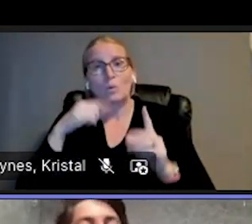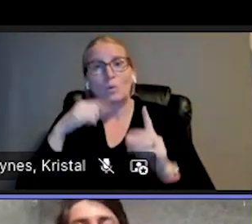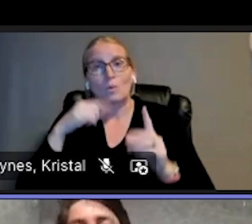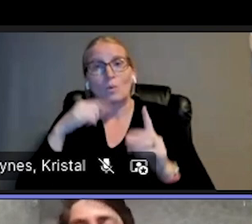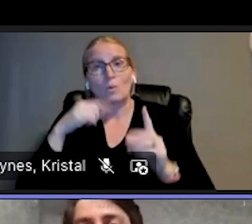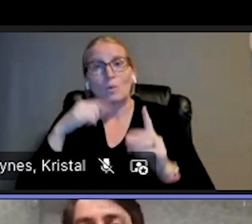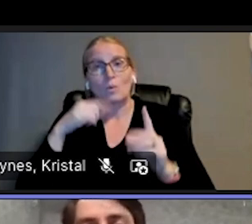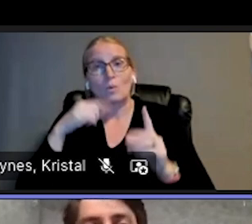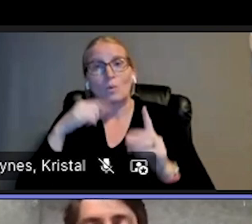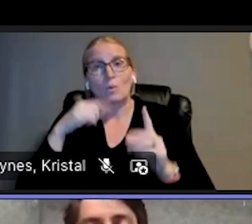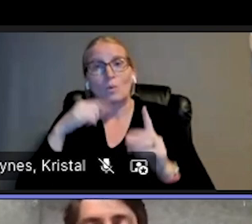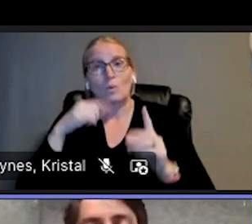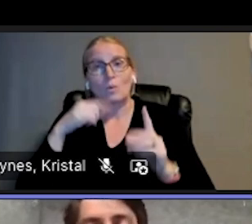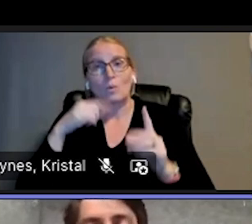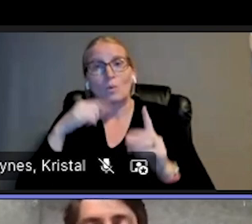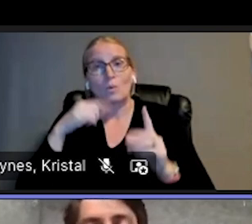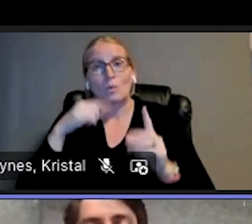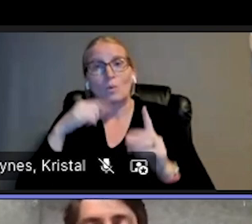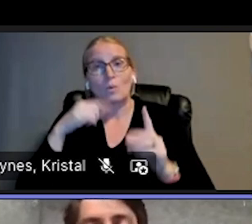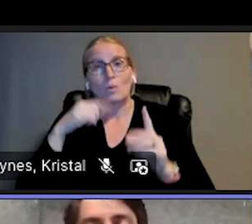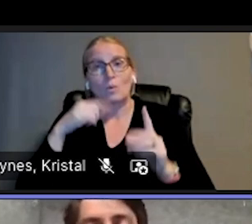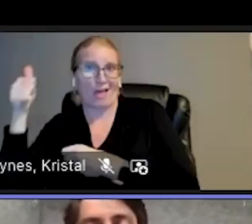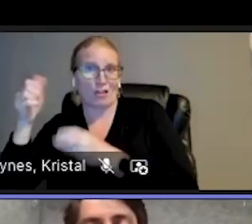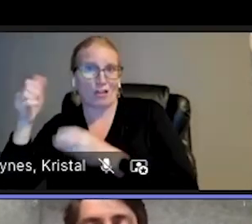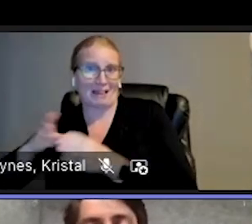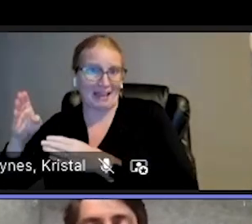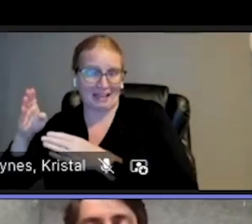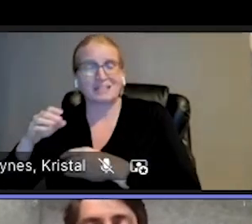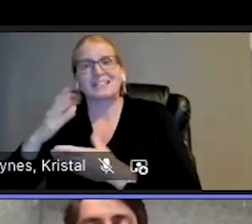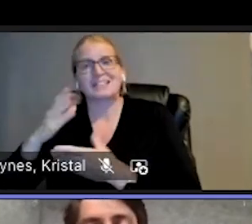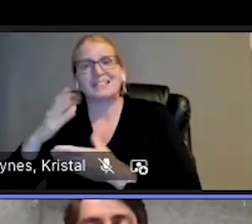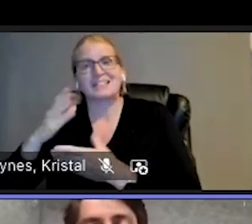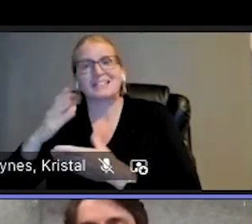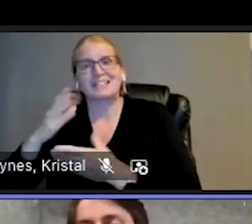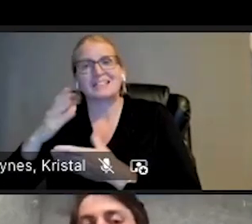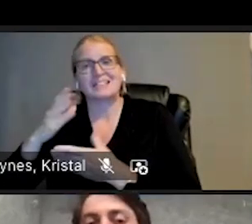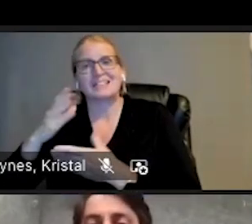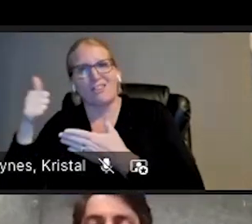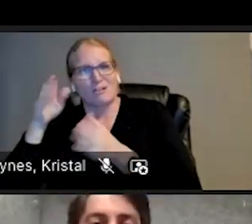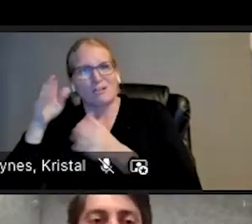resources and ensure that this plan is working in concert with the other work being done.